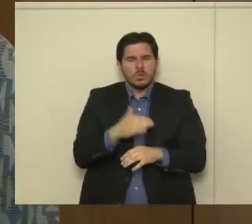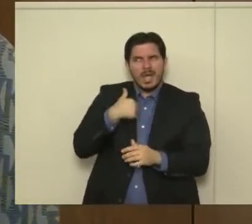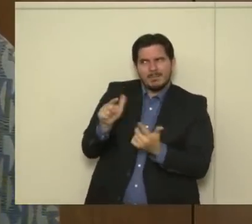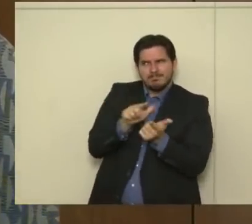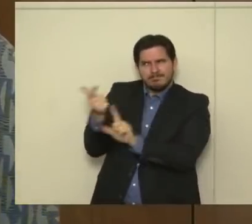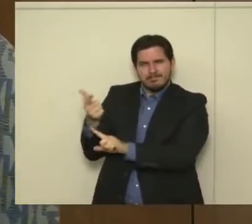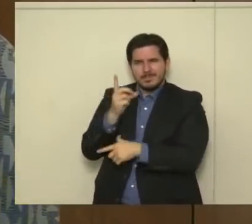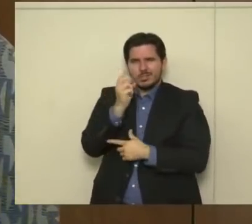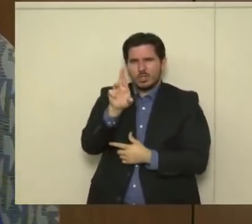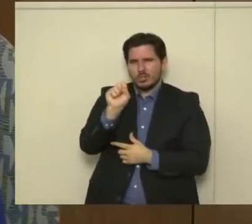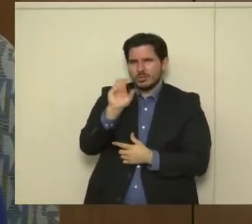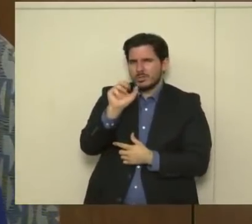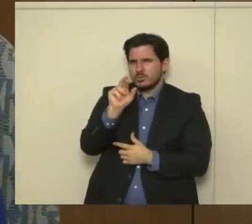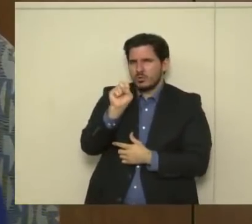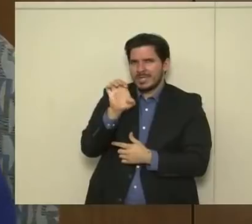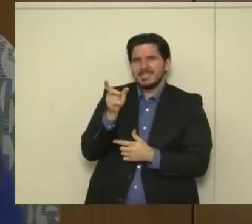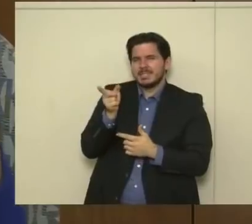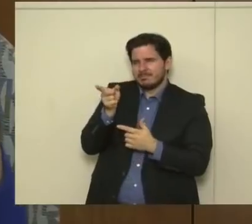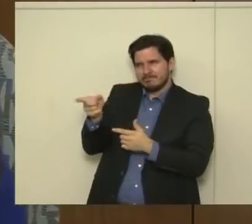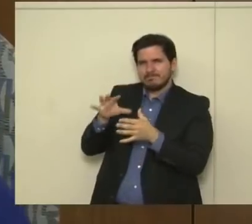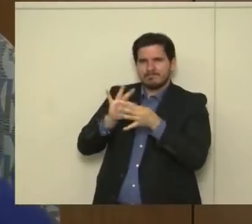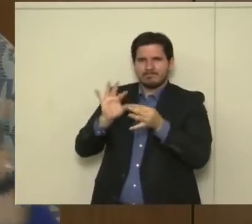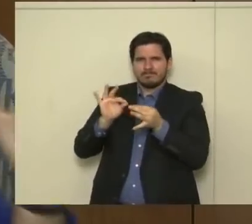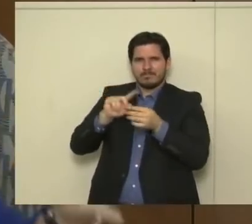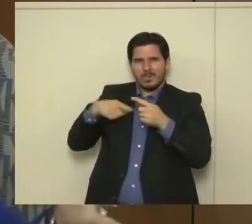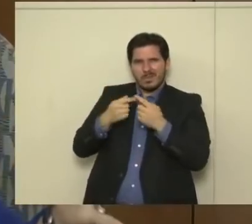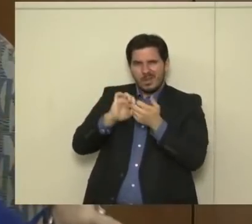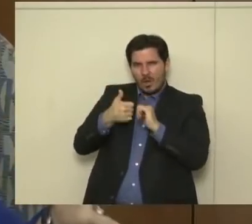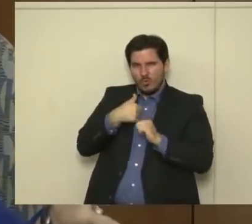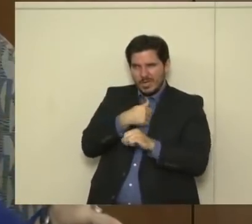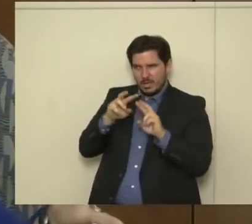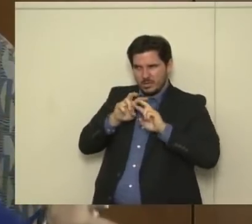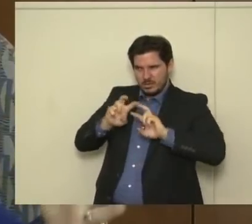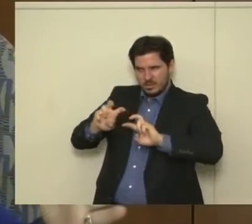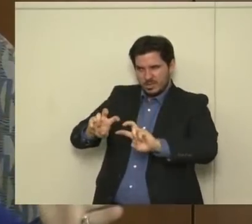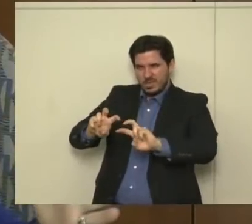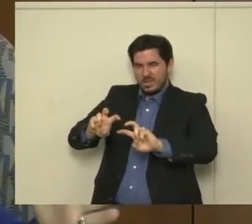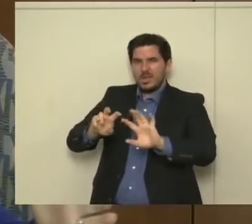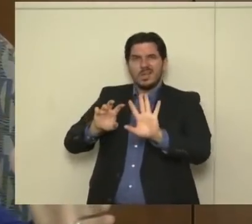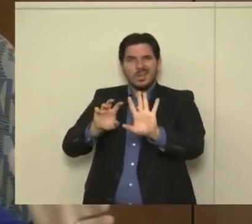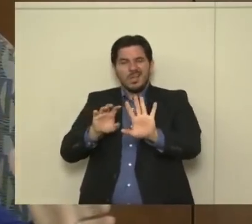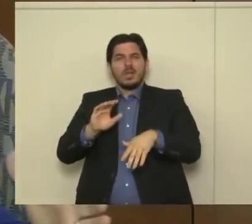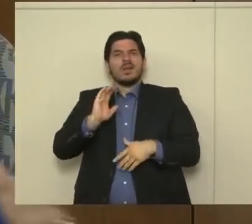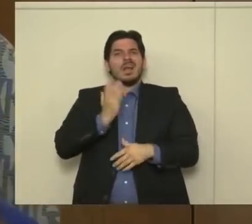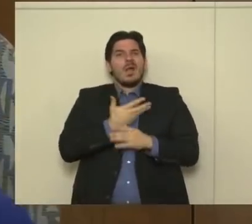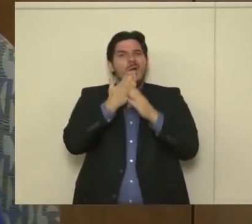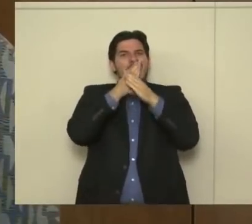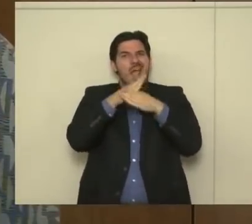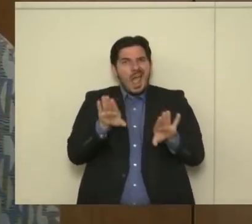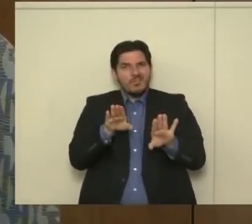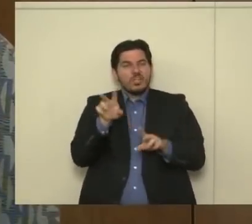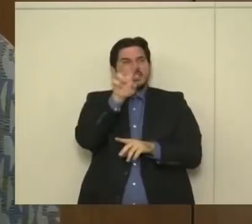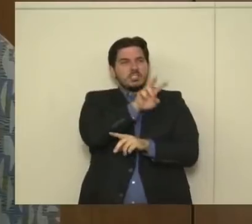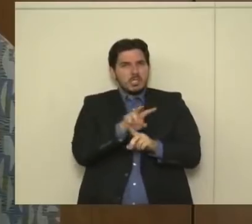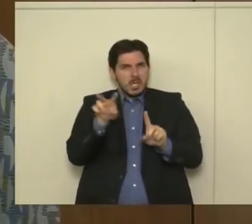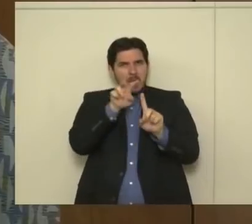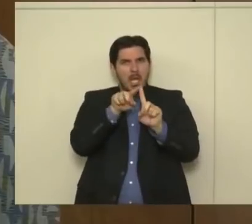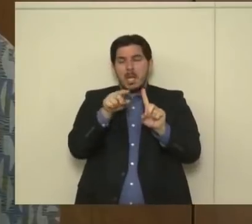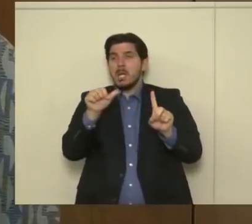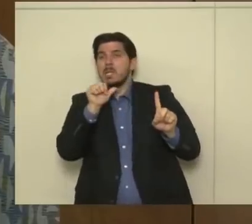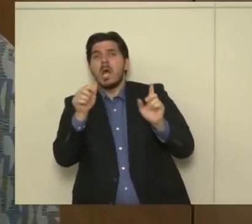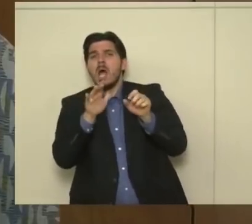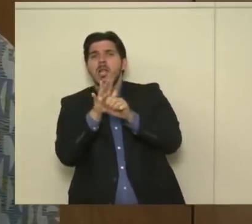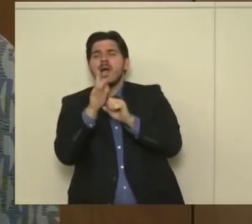tools. It's not enough to thwart where we are on our averages, but it is something I